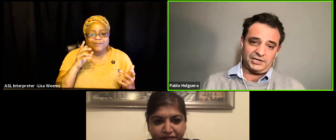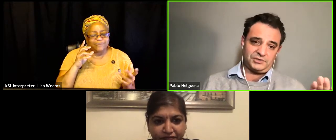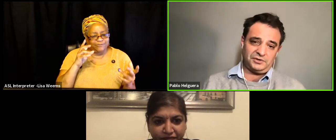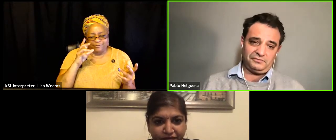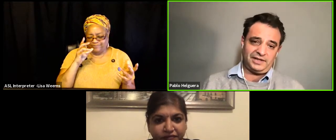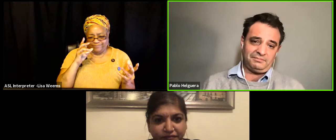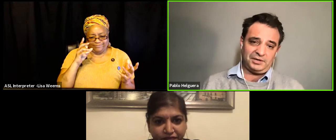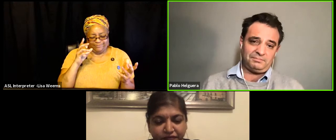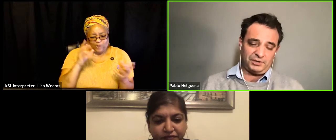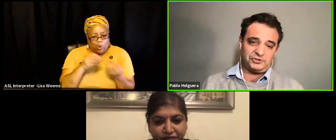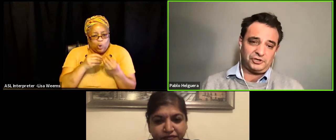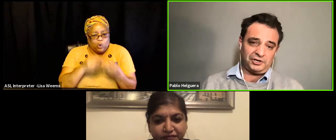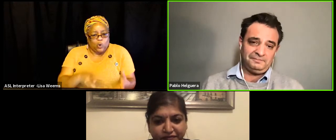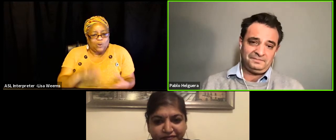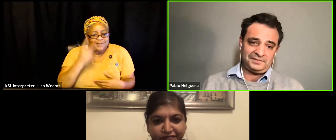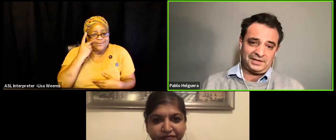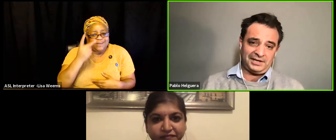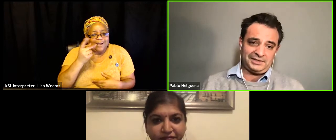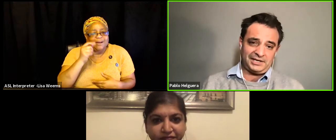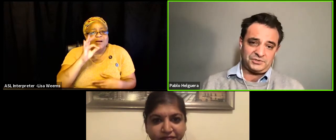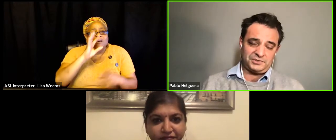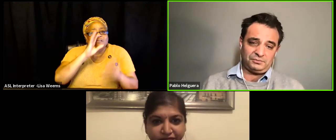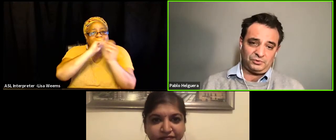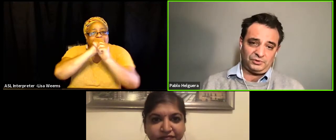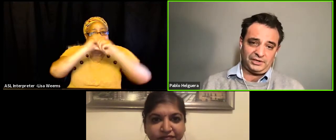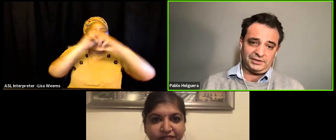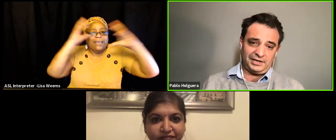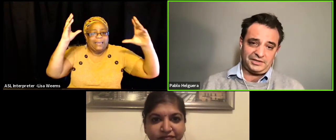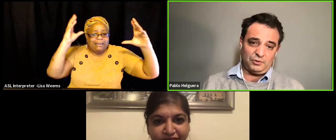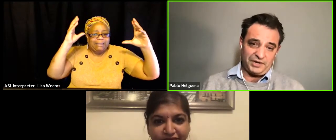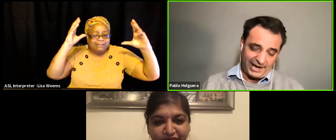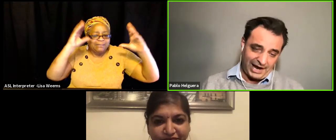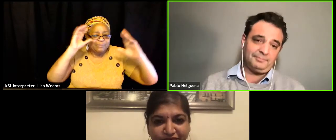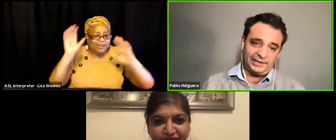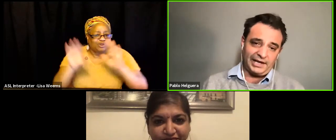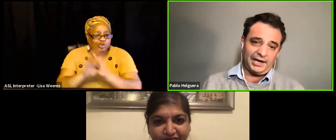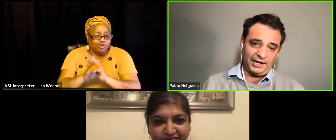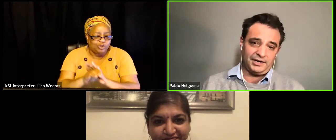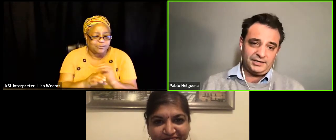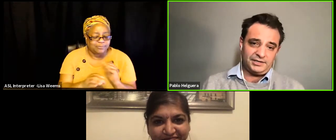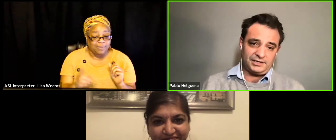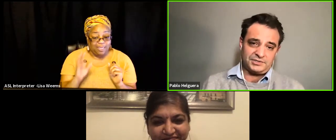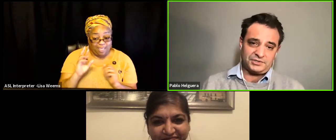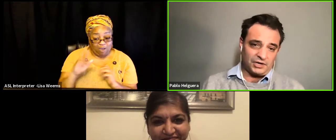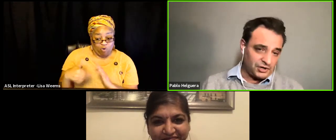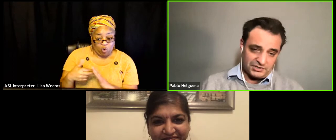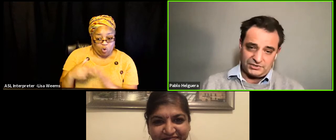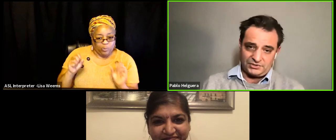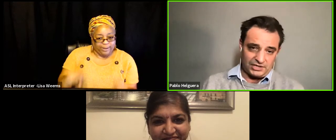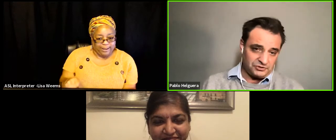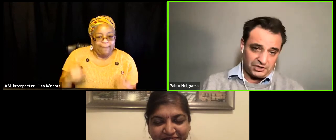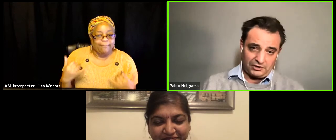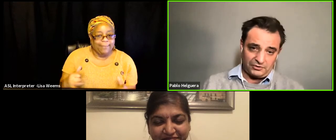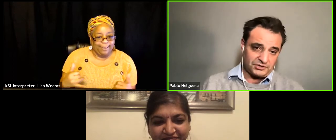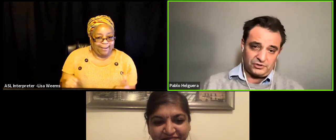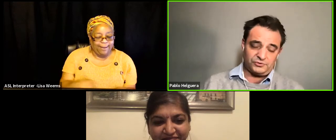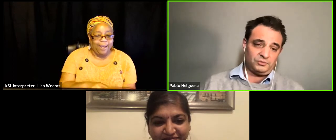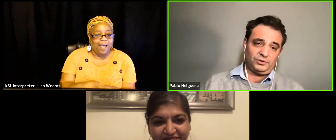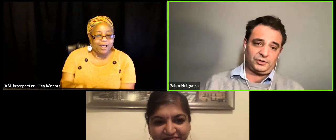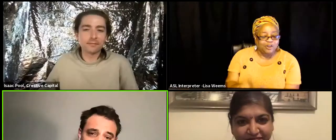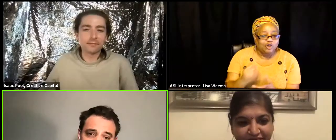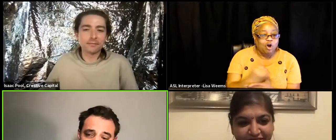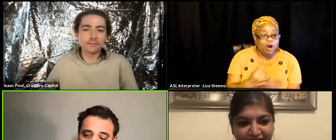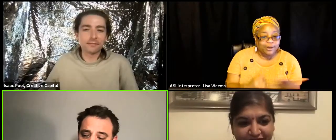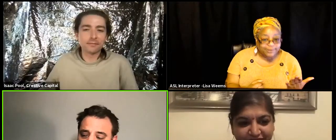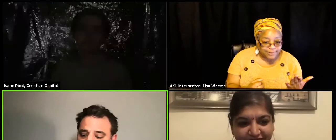losing sight of that big picture. And that's the role that I think we can play as artists, as educators, as